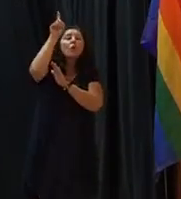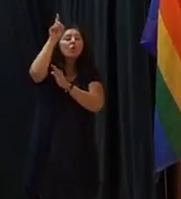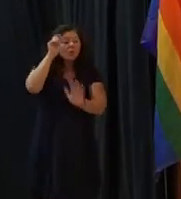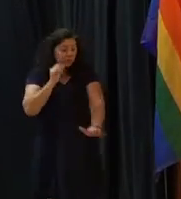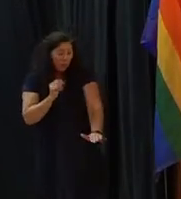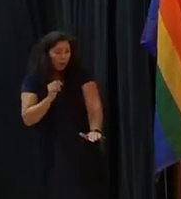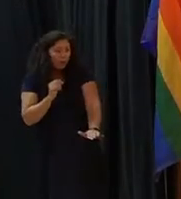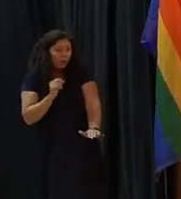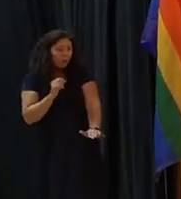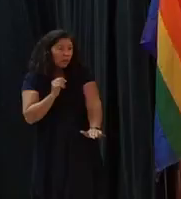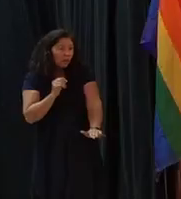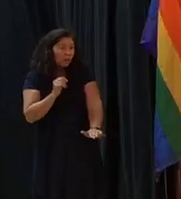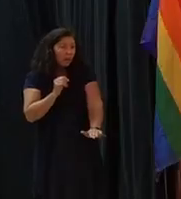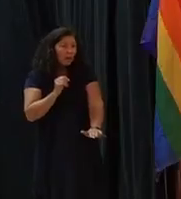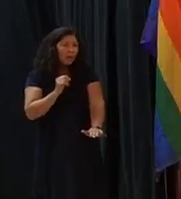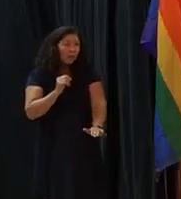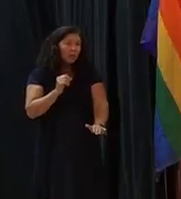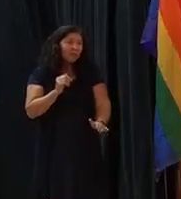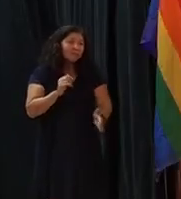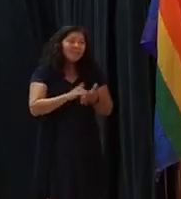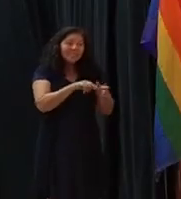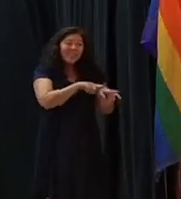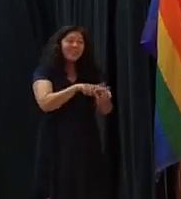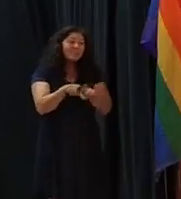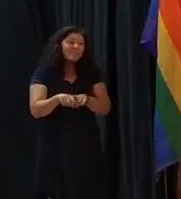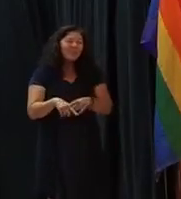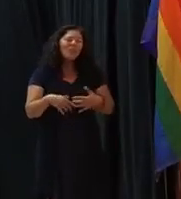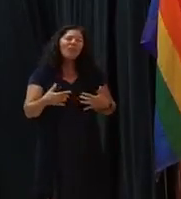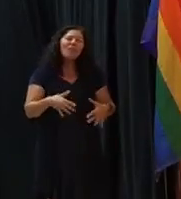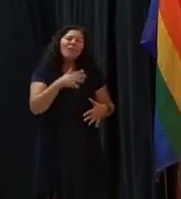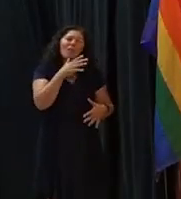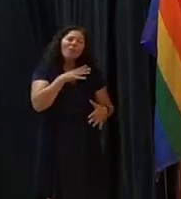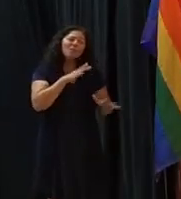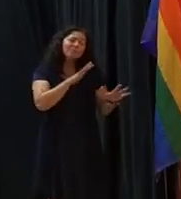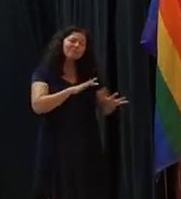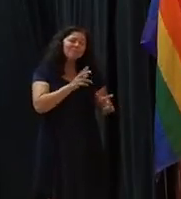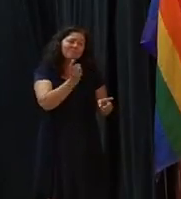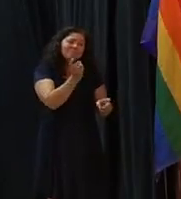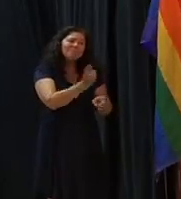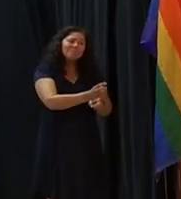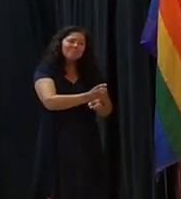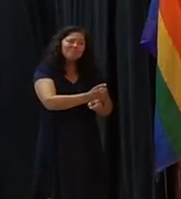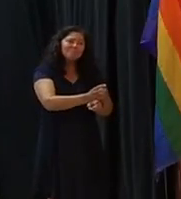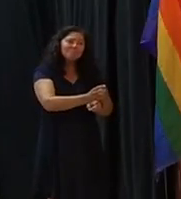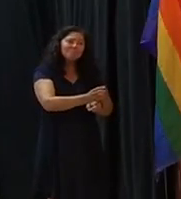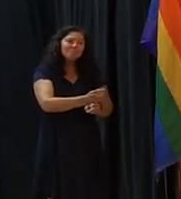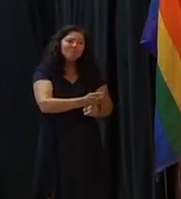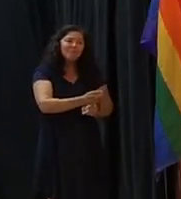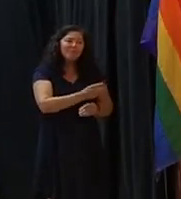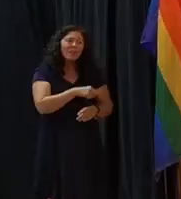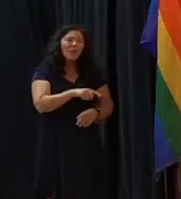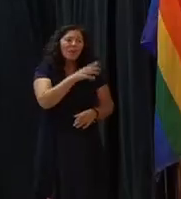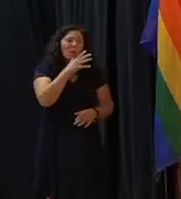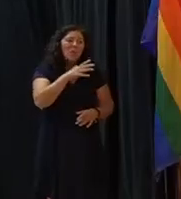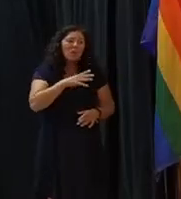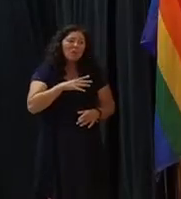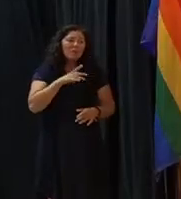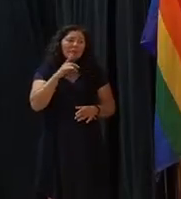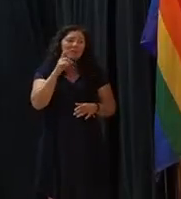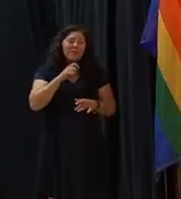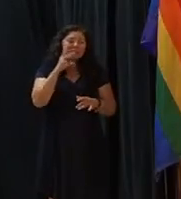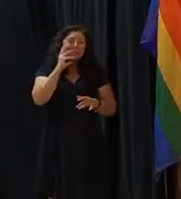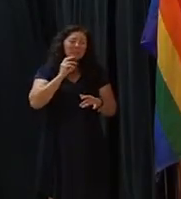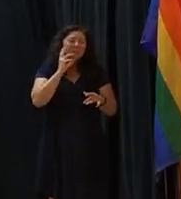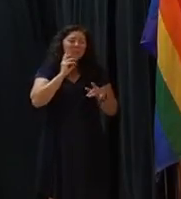small, and that's all. So it's very difficult for a woman to stand because they have to go on that progress of